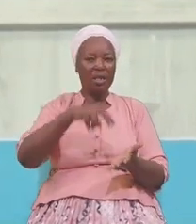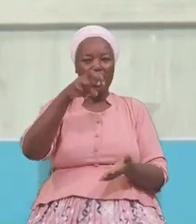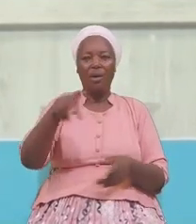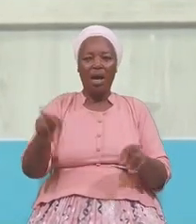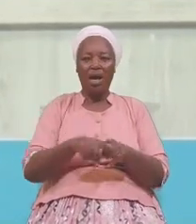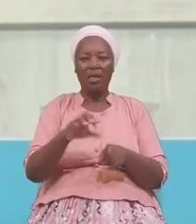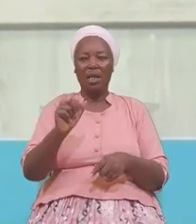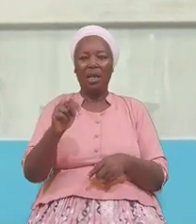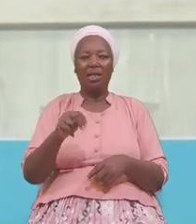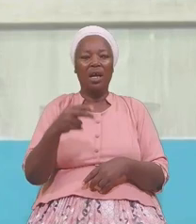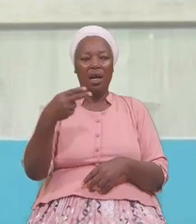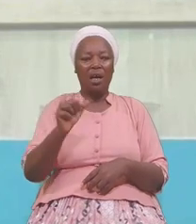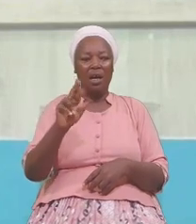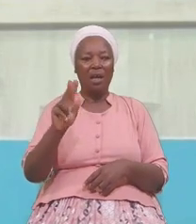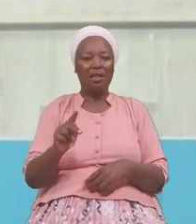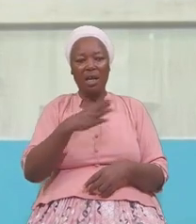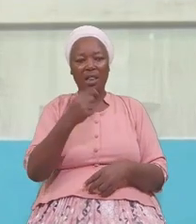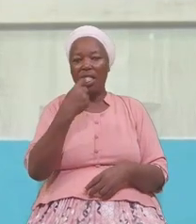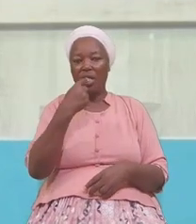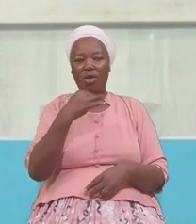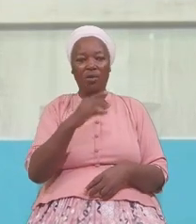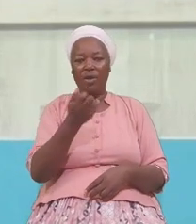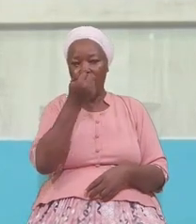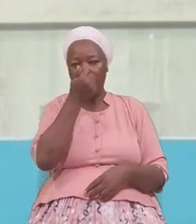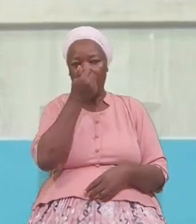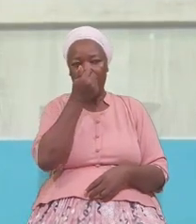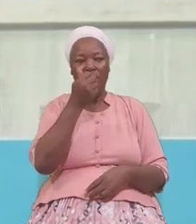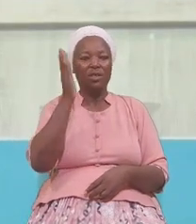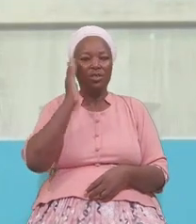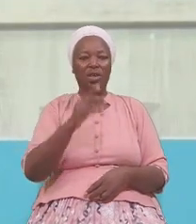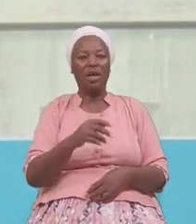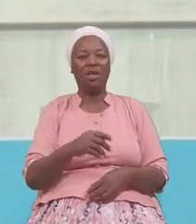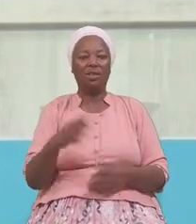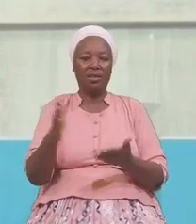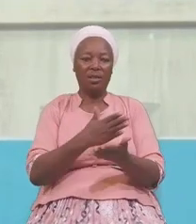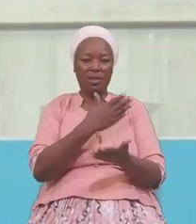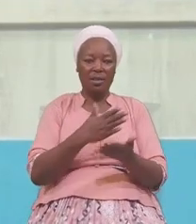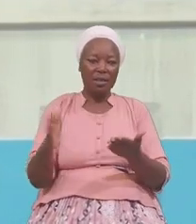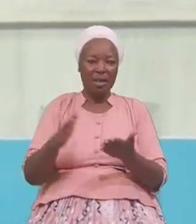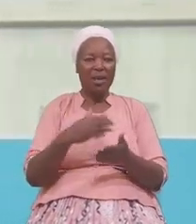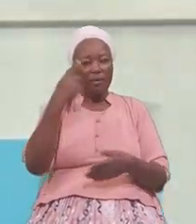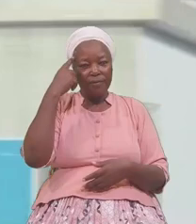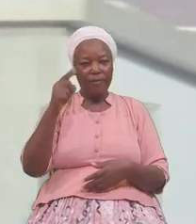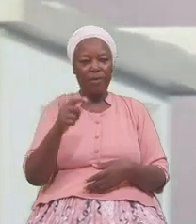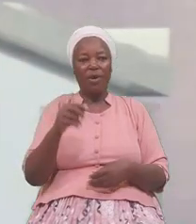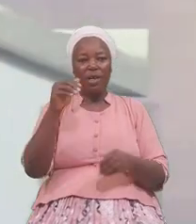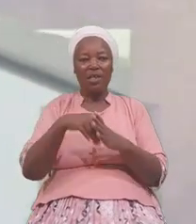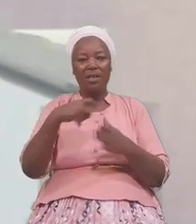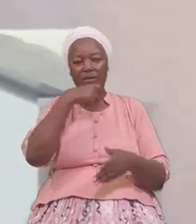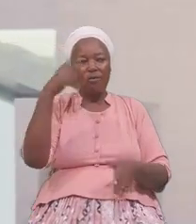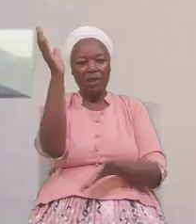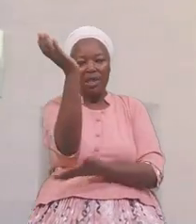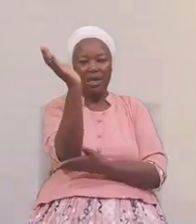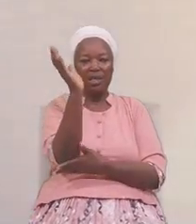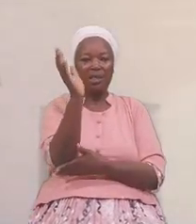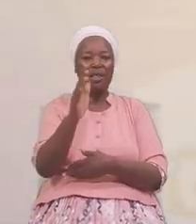an hart, and the tongue of the dumb shall sing. For in the